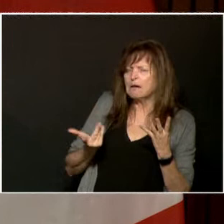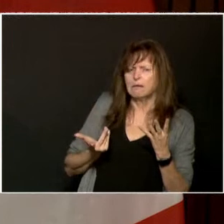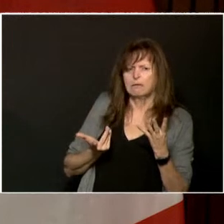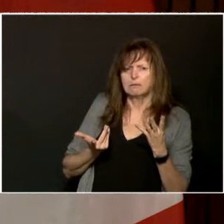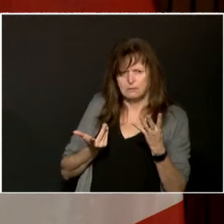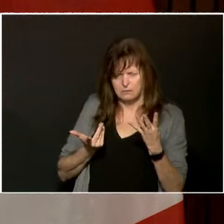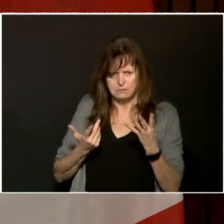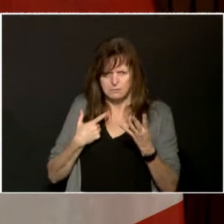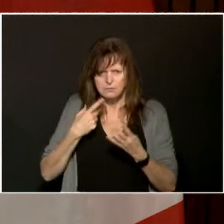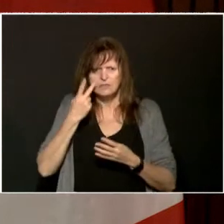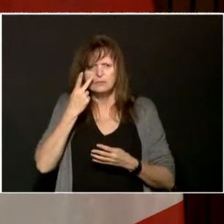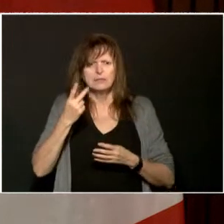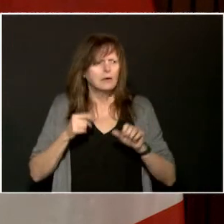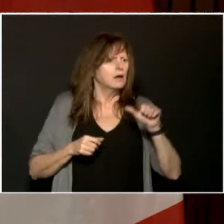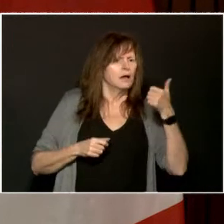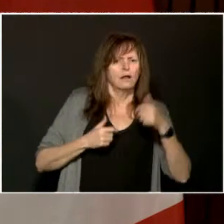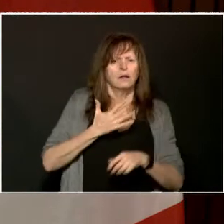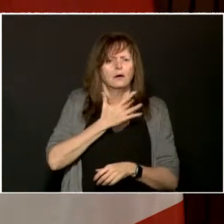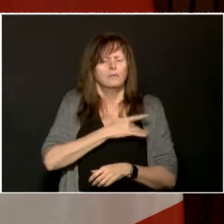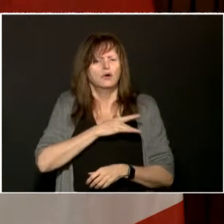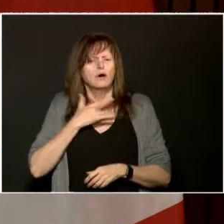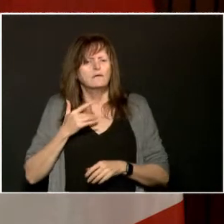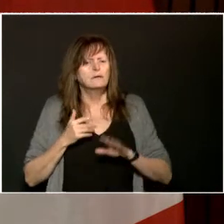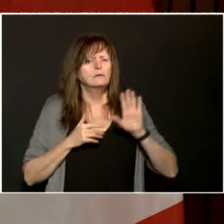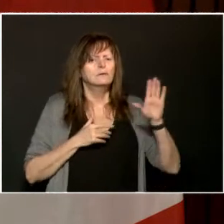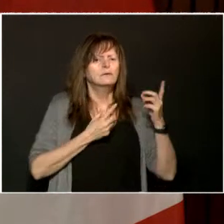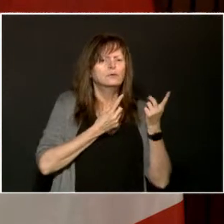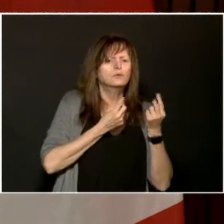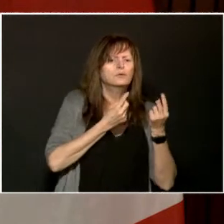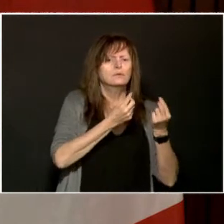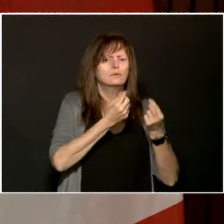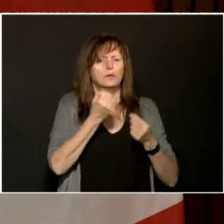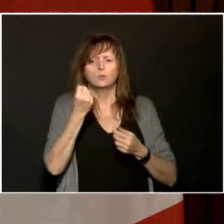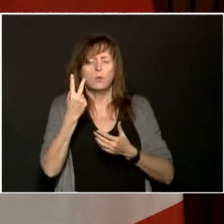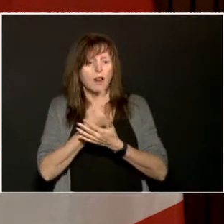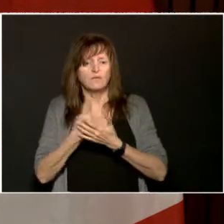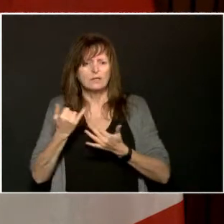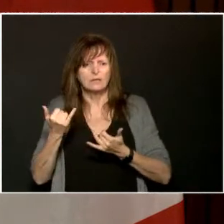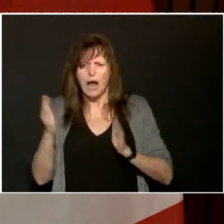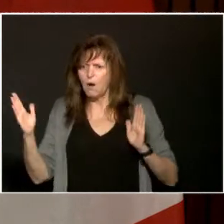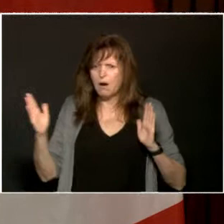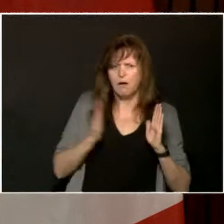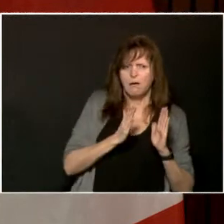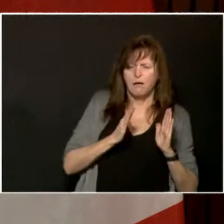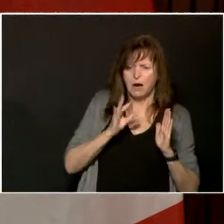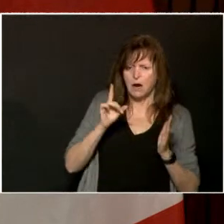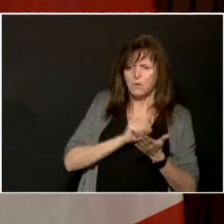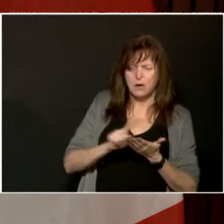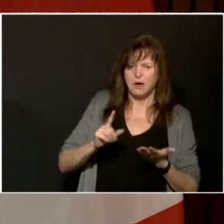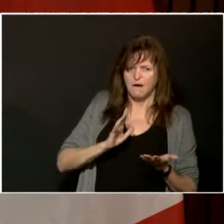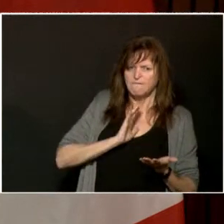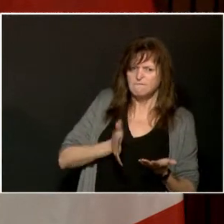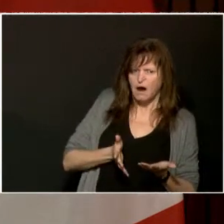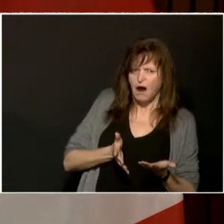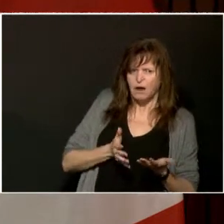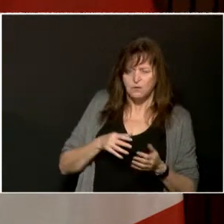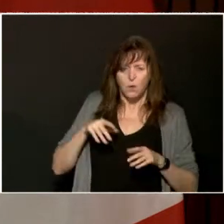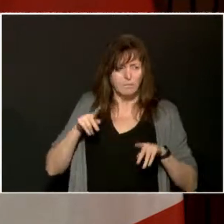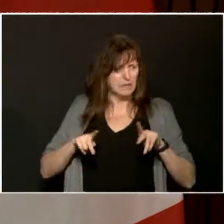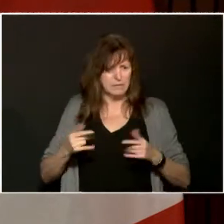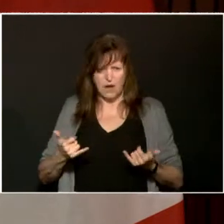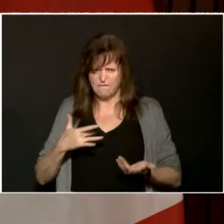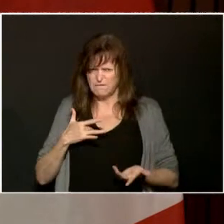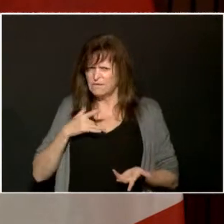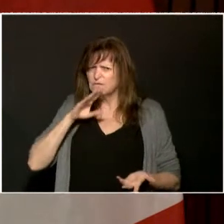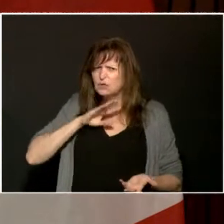that 8 weeks would be fine. So I think there's a lot of people who are feeling very frustrated right now that they're